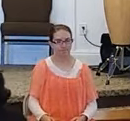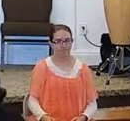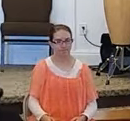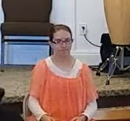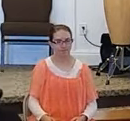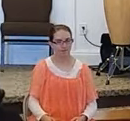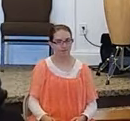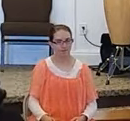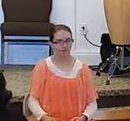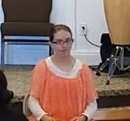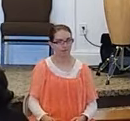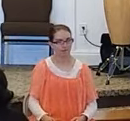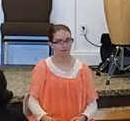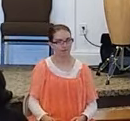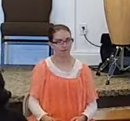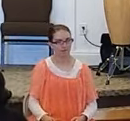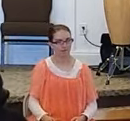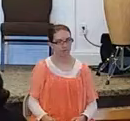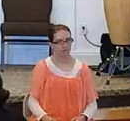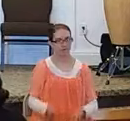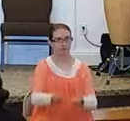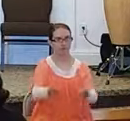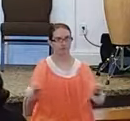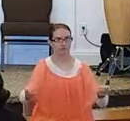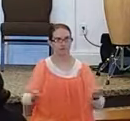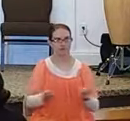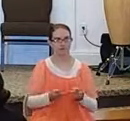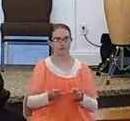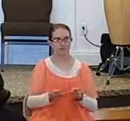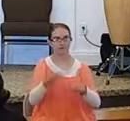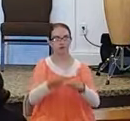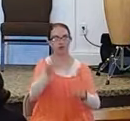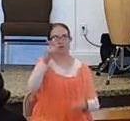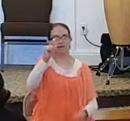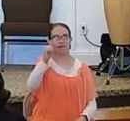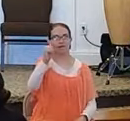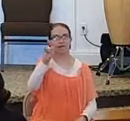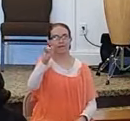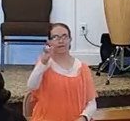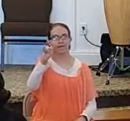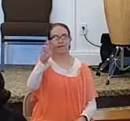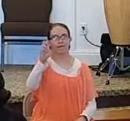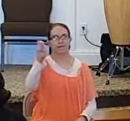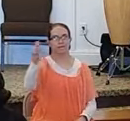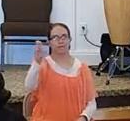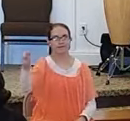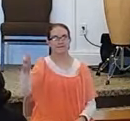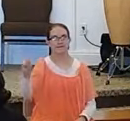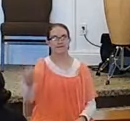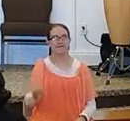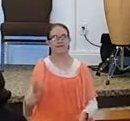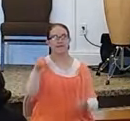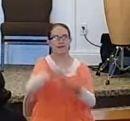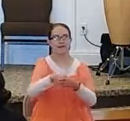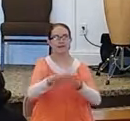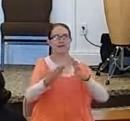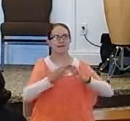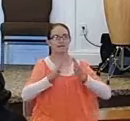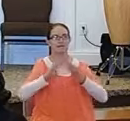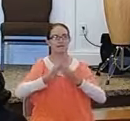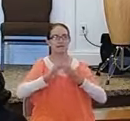Anyway, they get to this little place called the Gadarenes. And in this